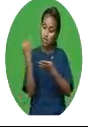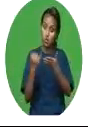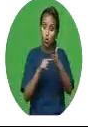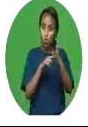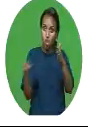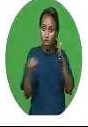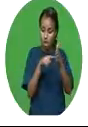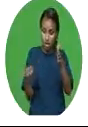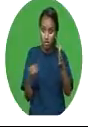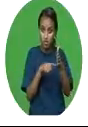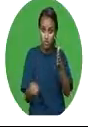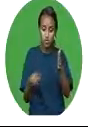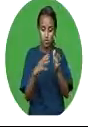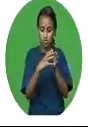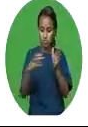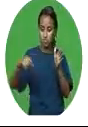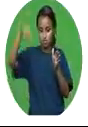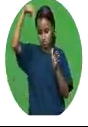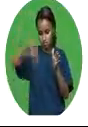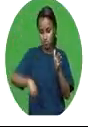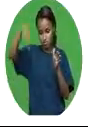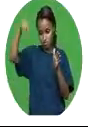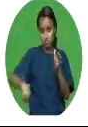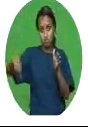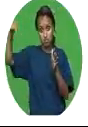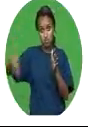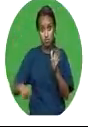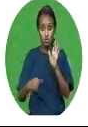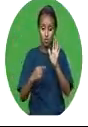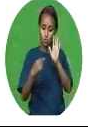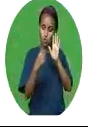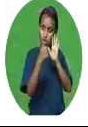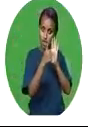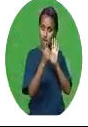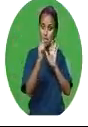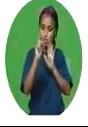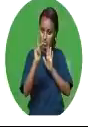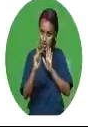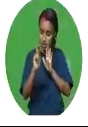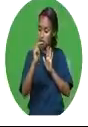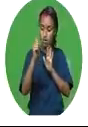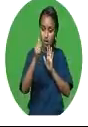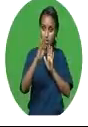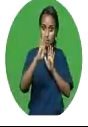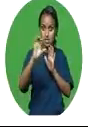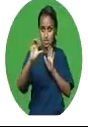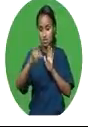lines perpendicular to the stretch out line through points A, B, C, etc.